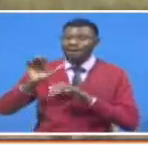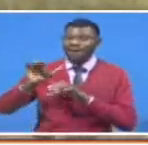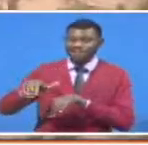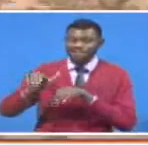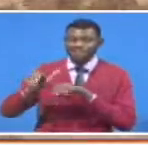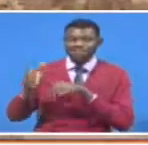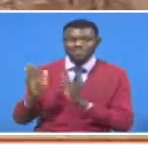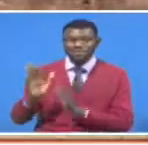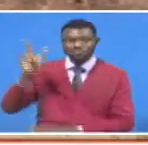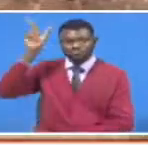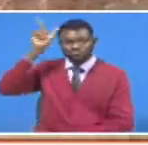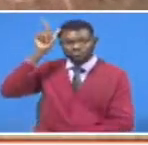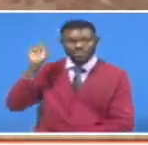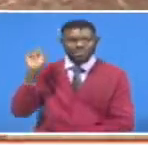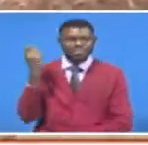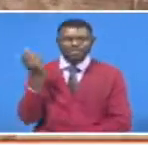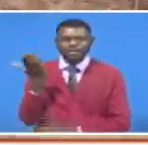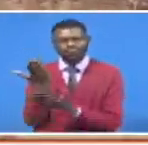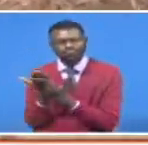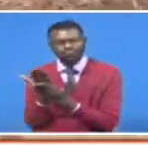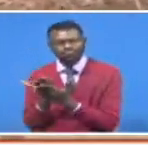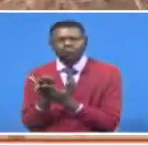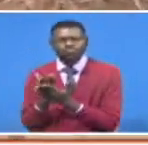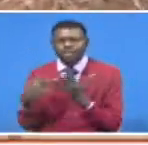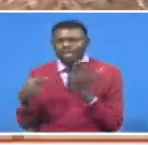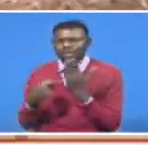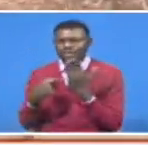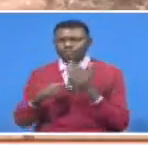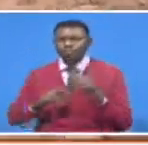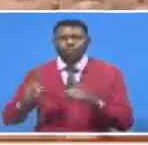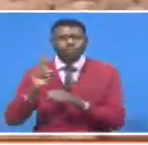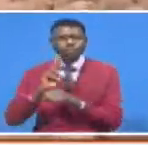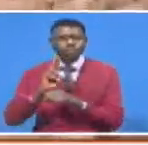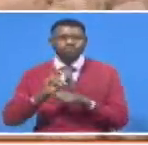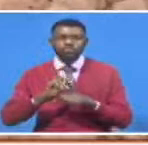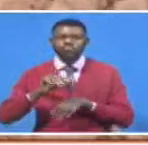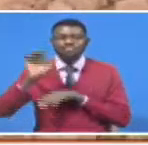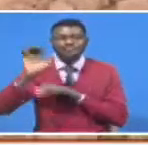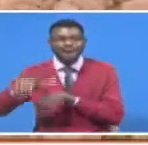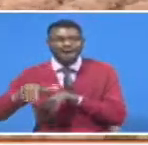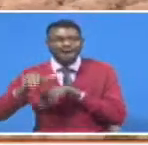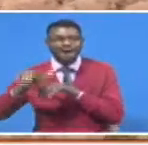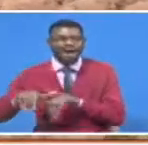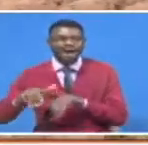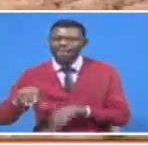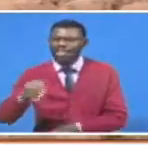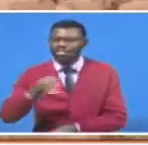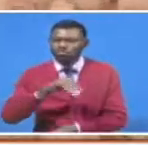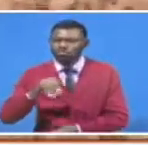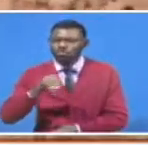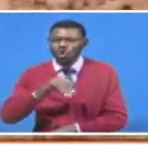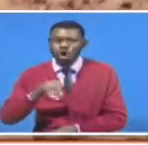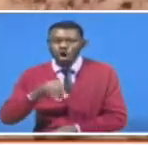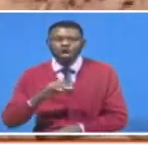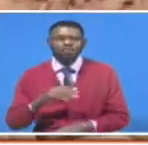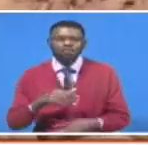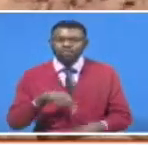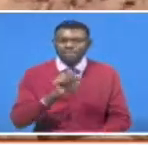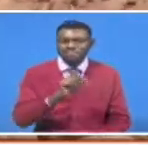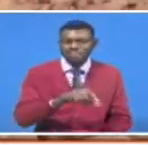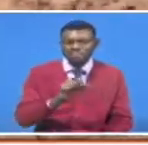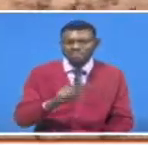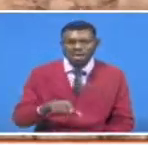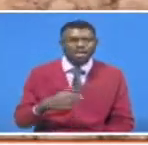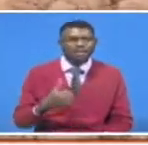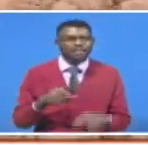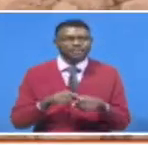to embrace climate-smart technologies such as conservation agriculture, where minimum tillage of the soil is practiced when planting